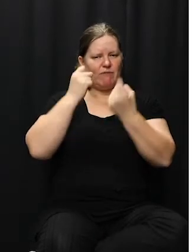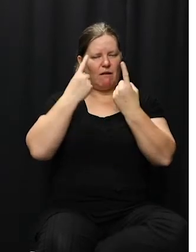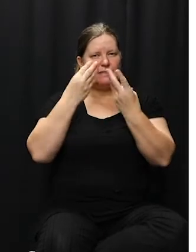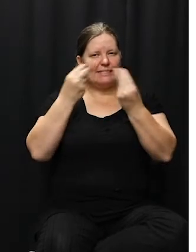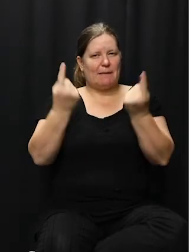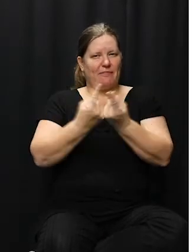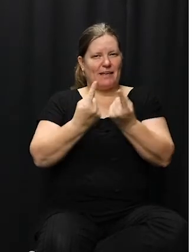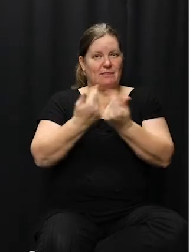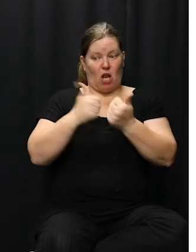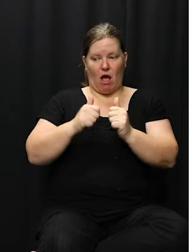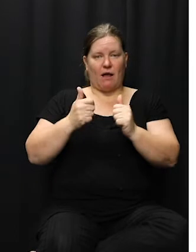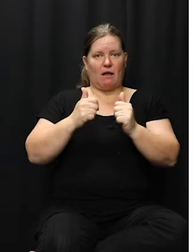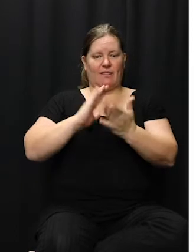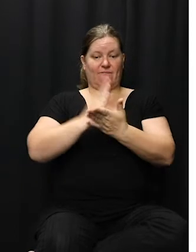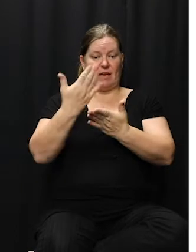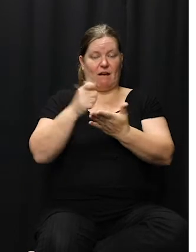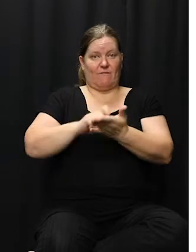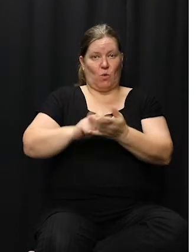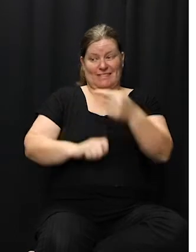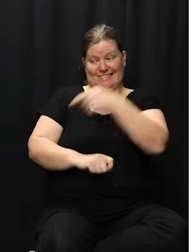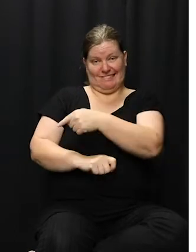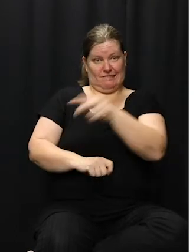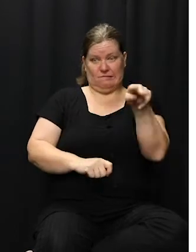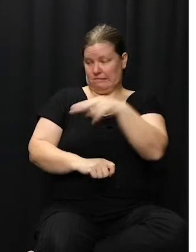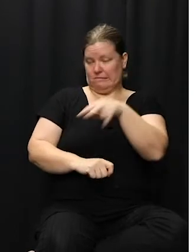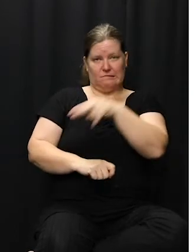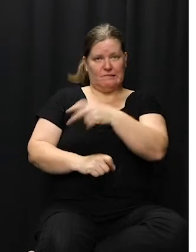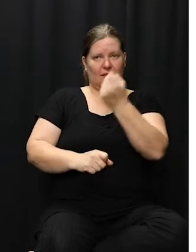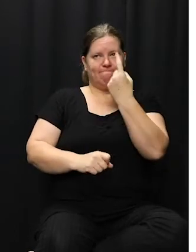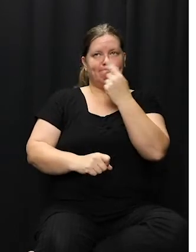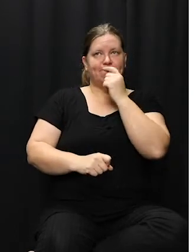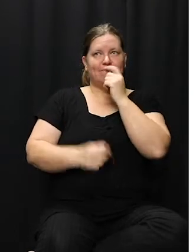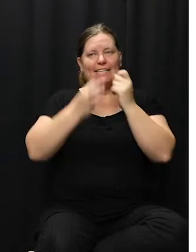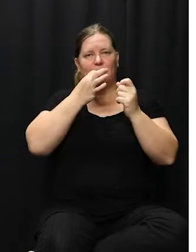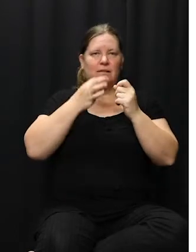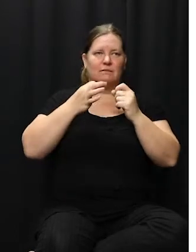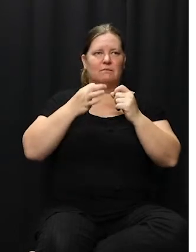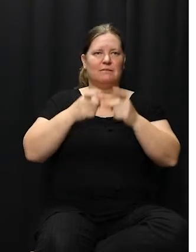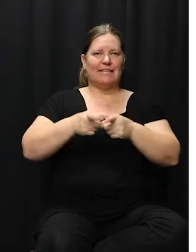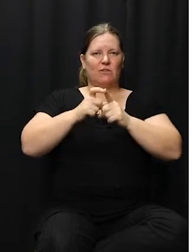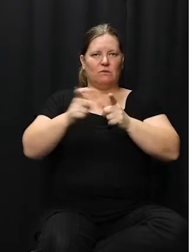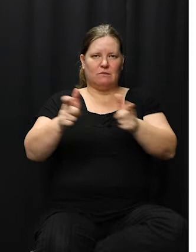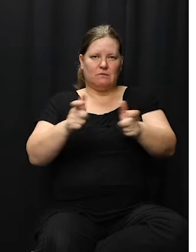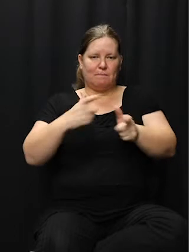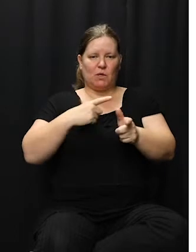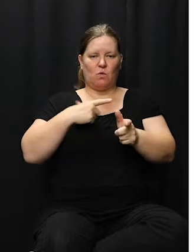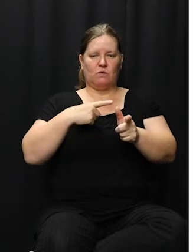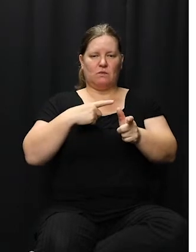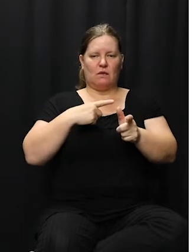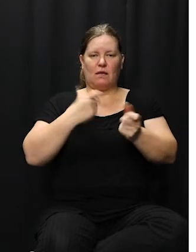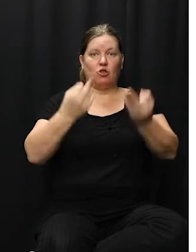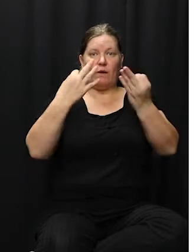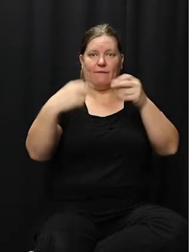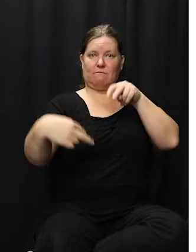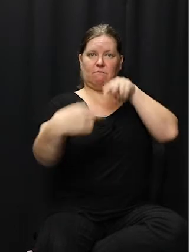there and I've got to tell you why I'm looking down there, it's a little bit difficult to control because I don't have that eye contact with people. So